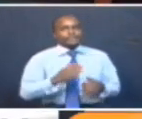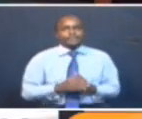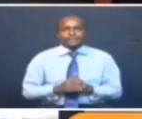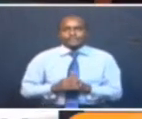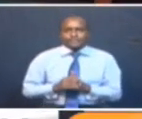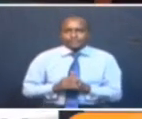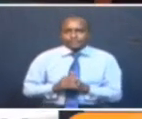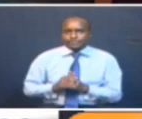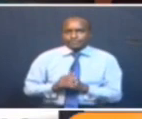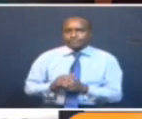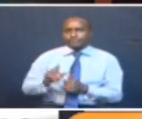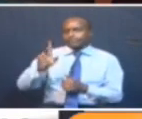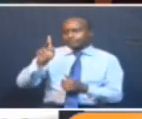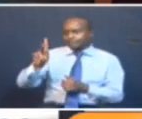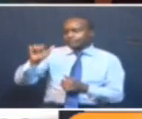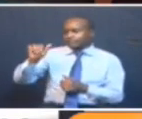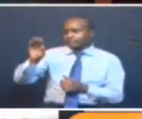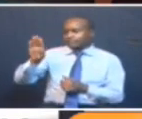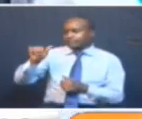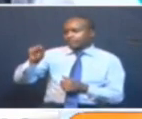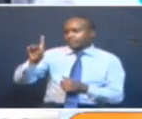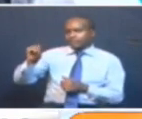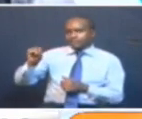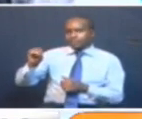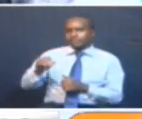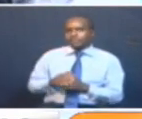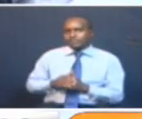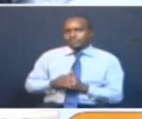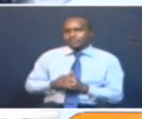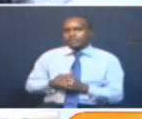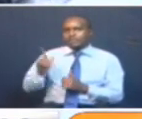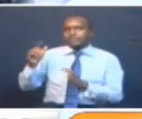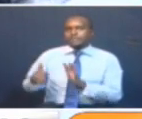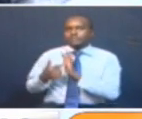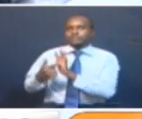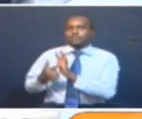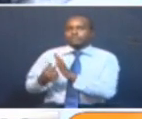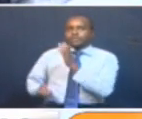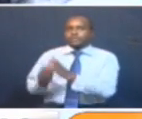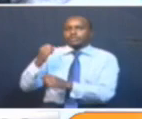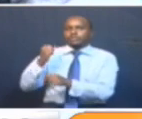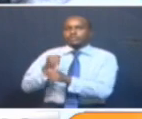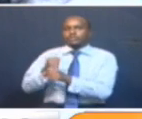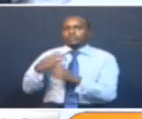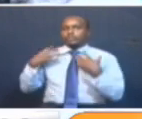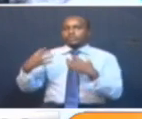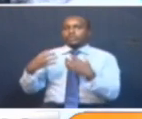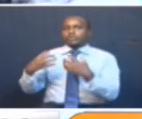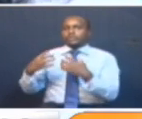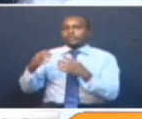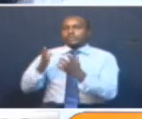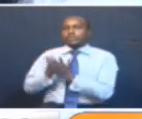Kabando wa Kabando. Yes, very much. He says, Dr. Manu Chandaria exemplifies creation of jobs and wealth through industrious